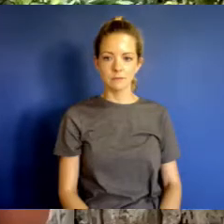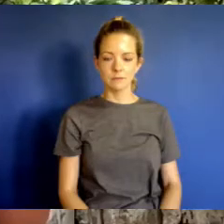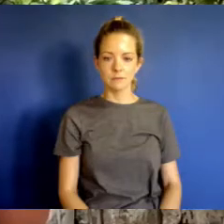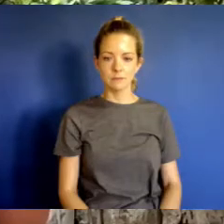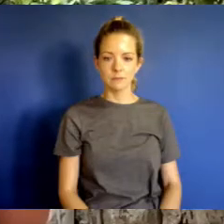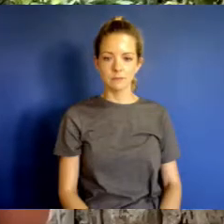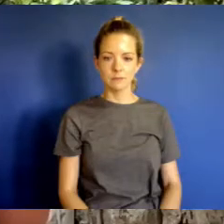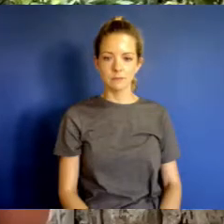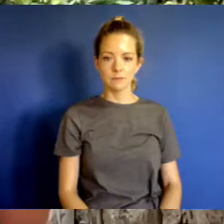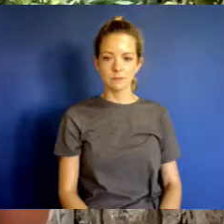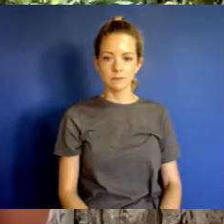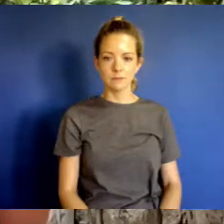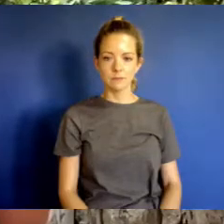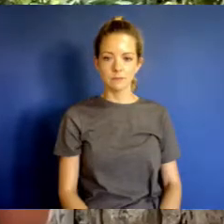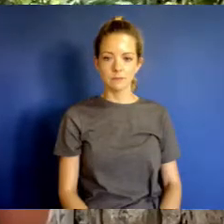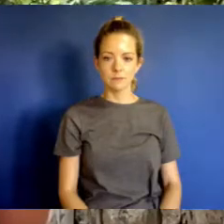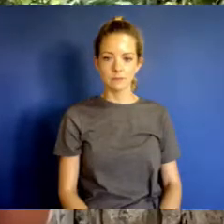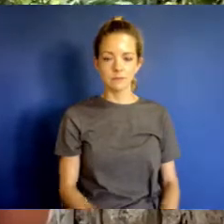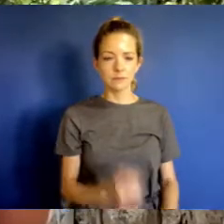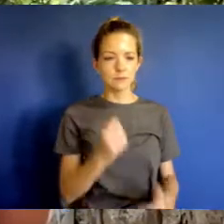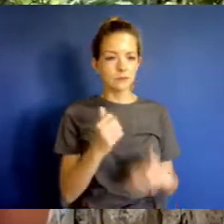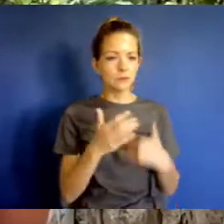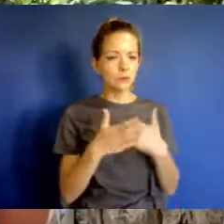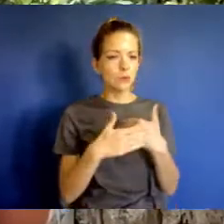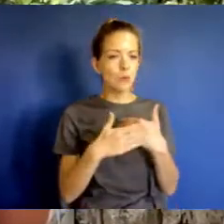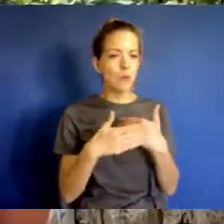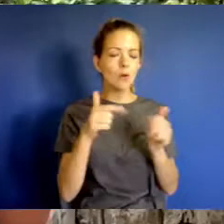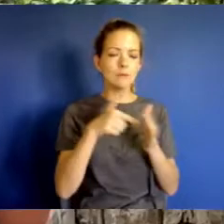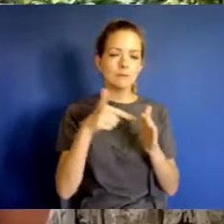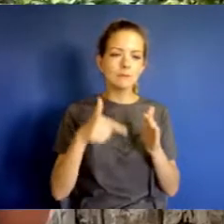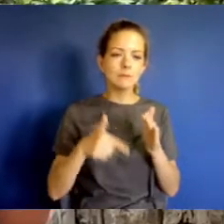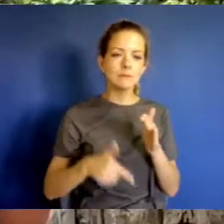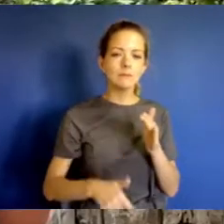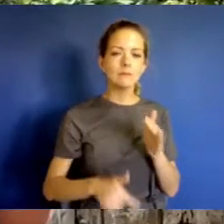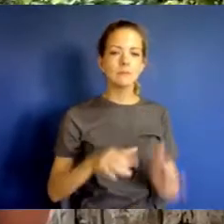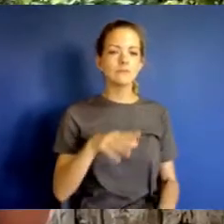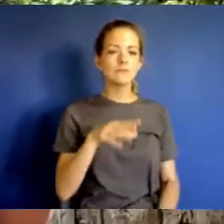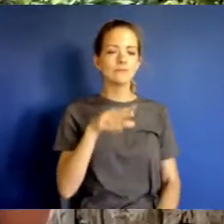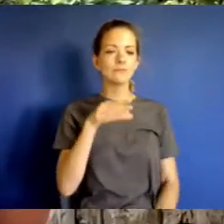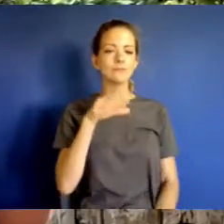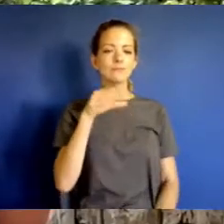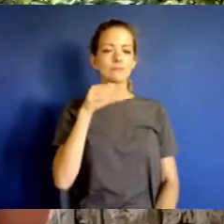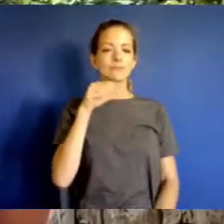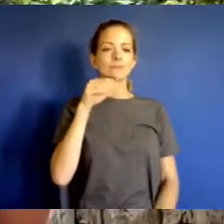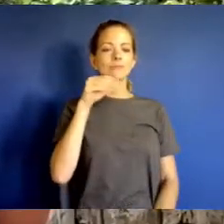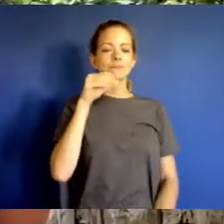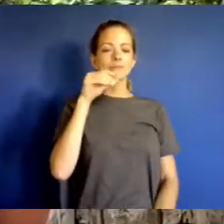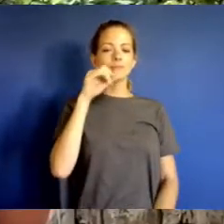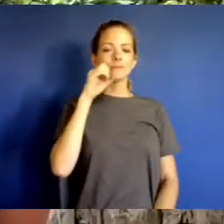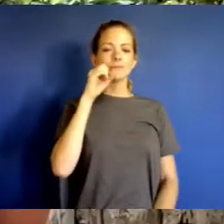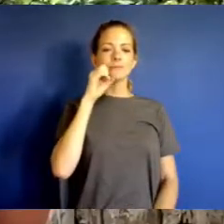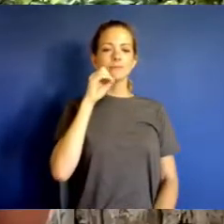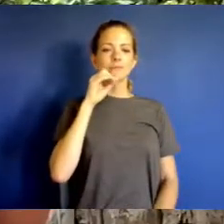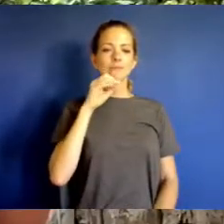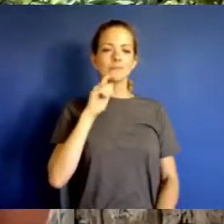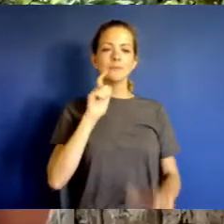And then a few more times, a few more deep breaths. You just stay nice and calm, but just embrace the stretch.